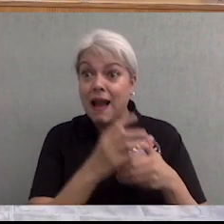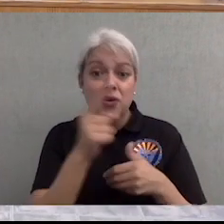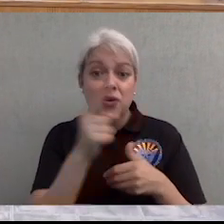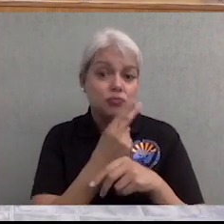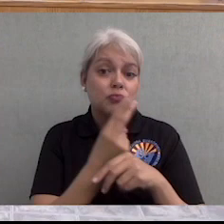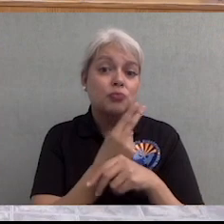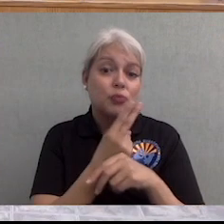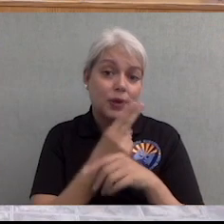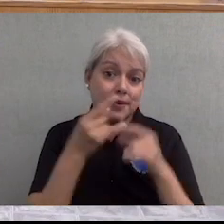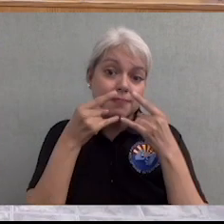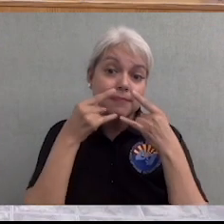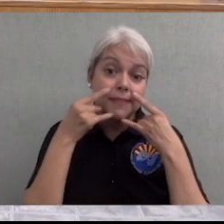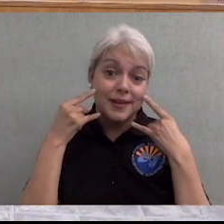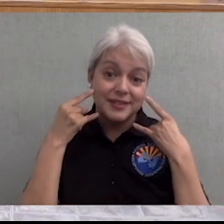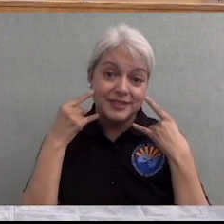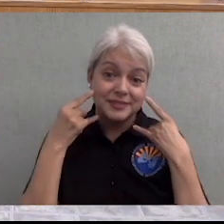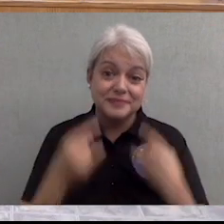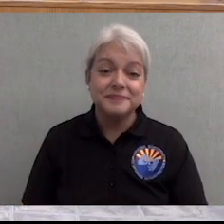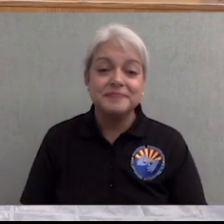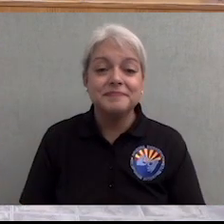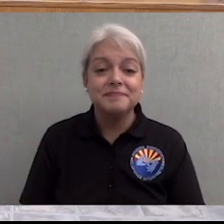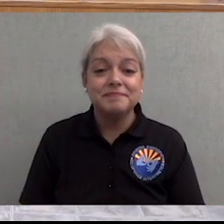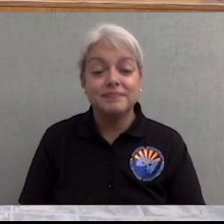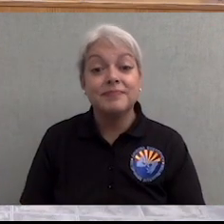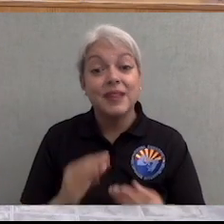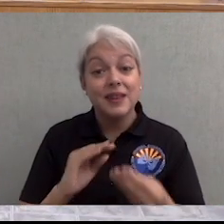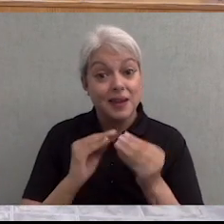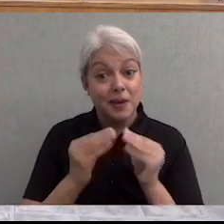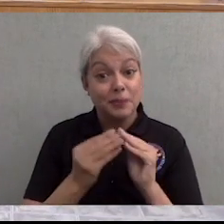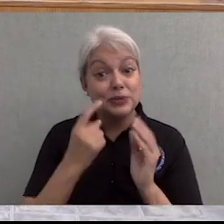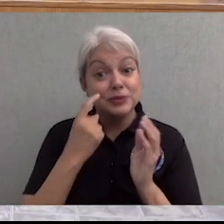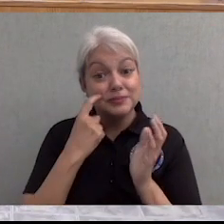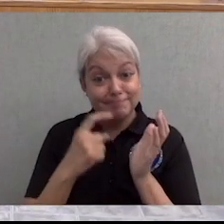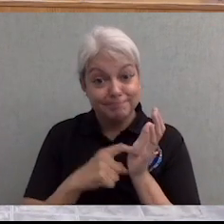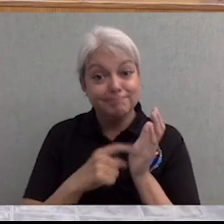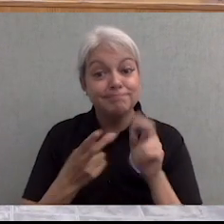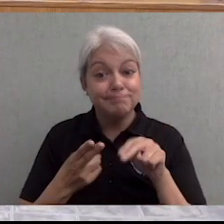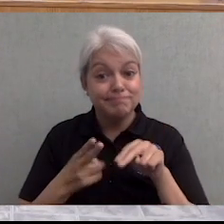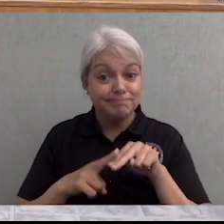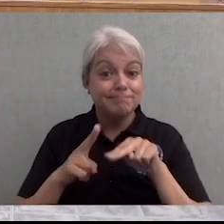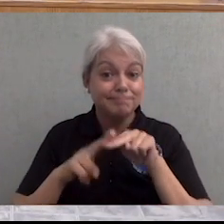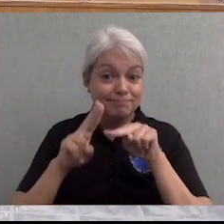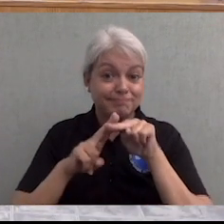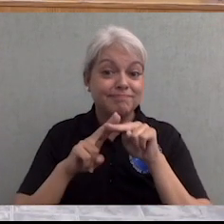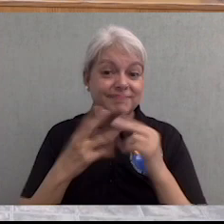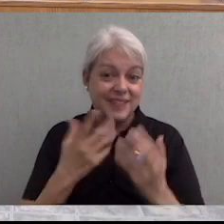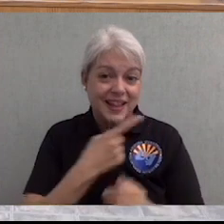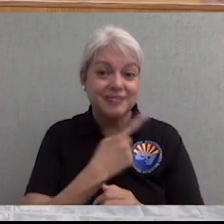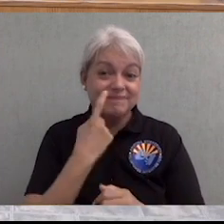And the numbers are going up, like Mr. Matus said. And so we're trying to